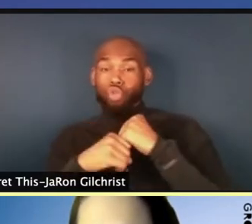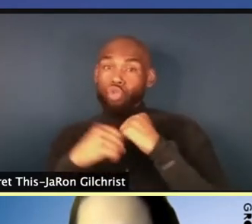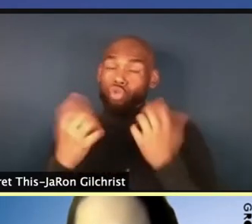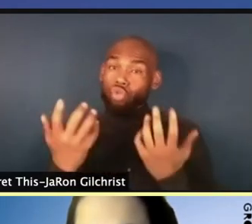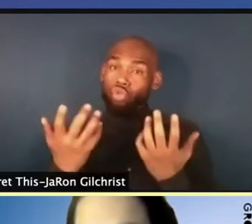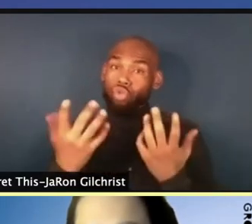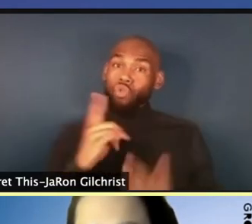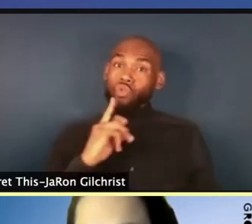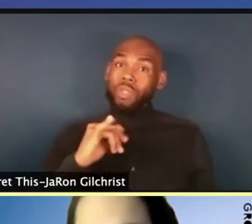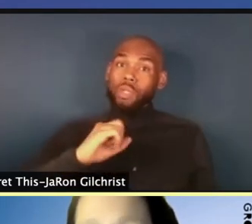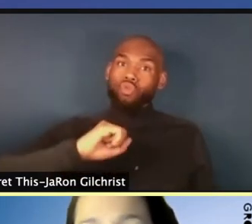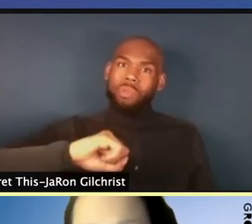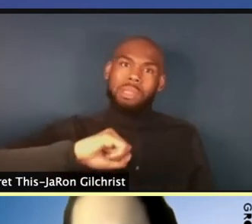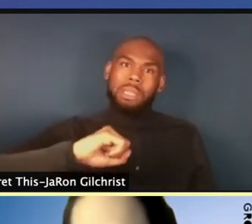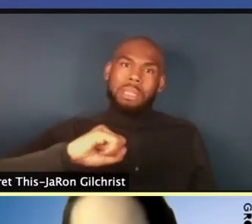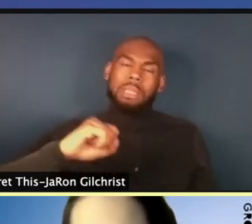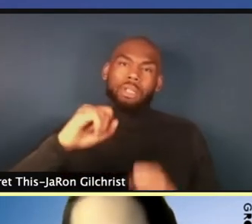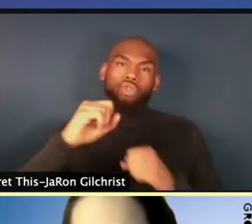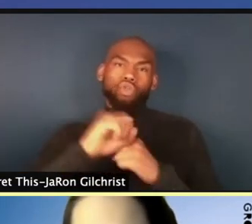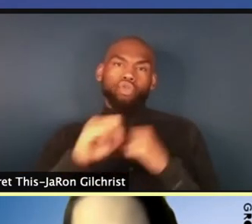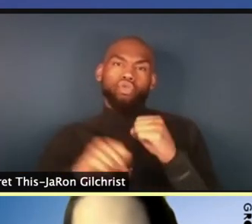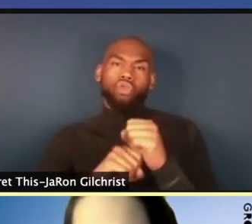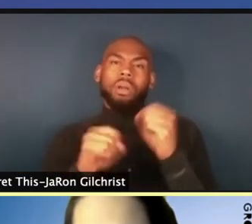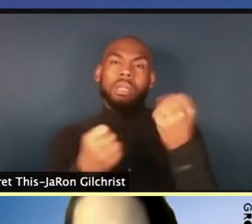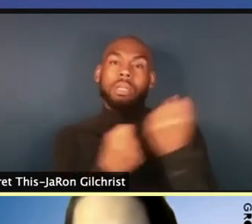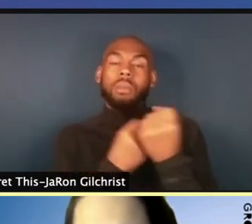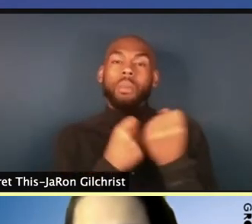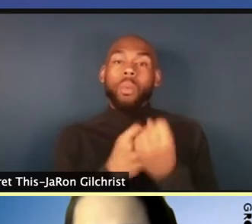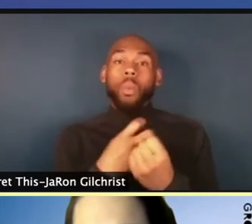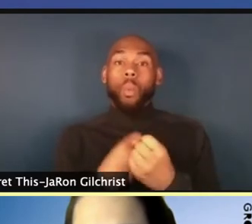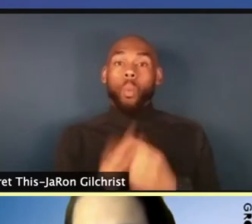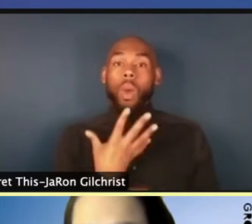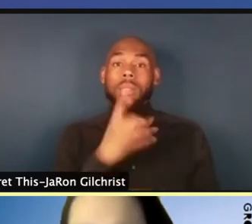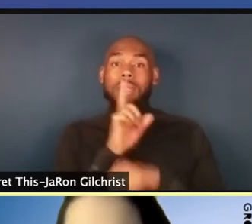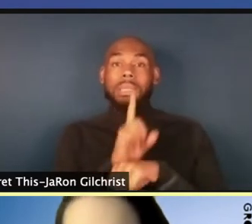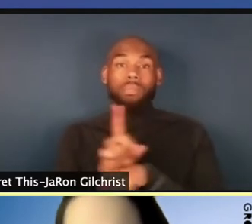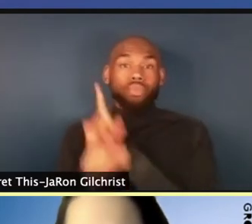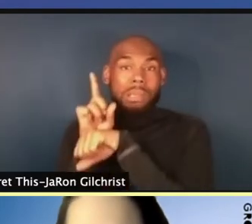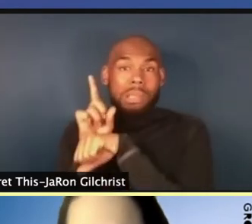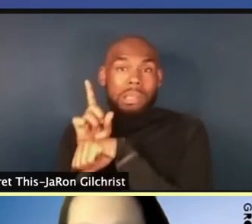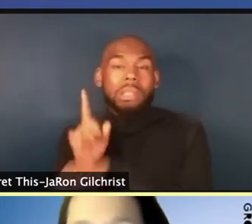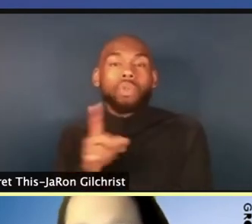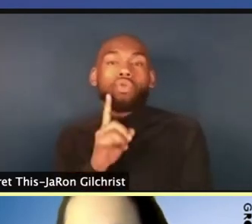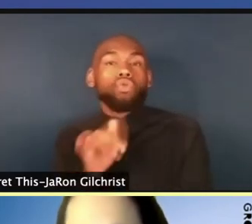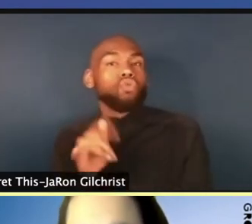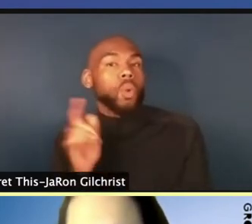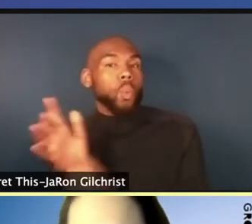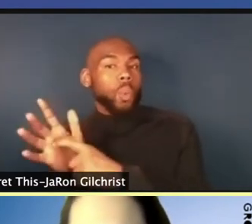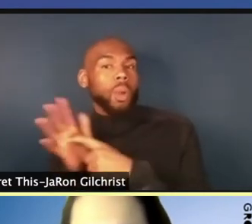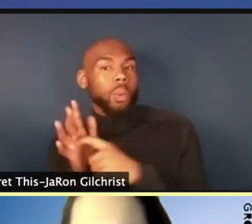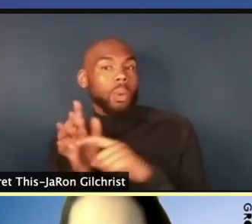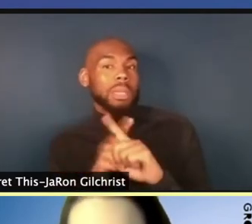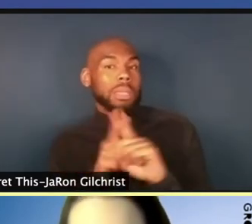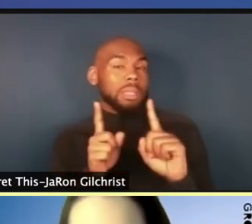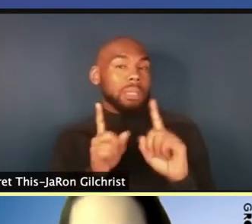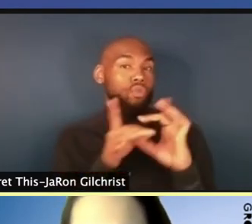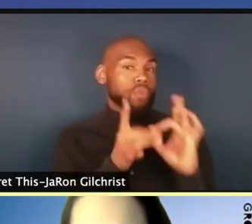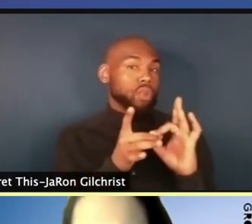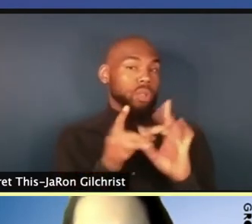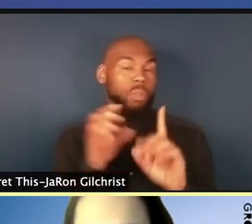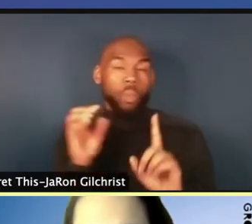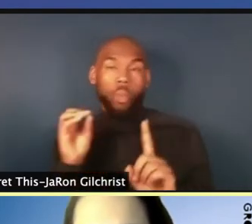the structures that support white supremacy. So it like requires a different relationship and orientation to time,